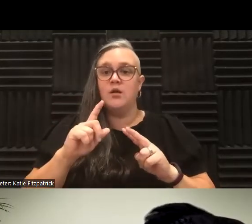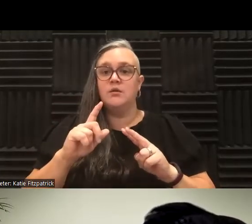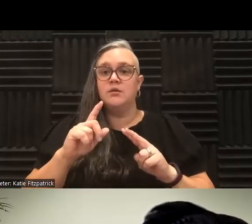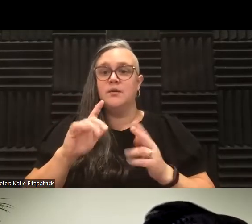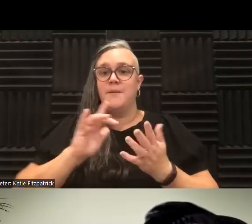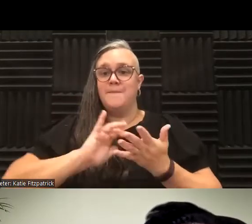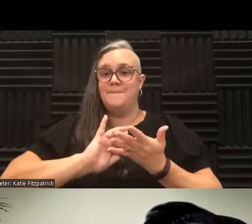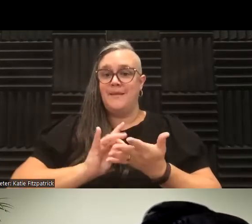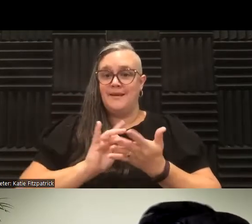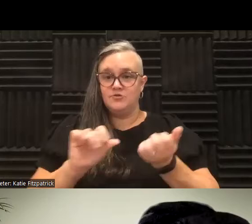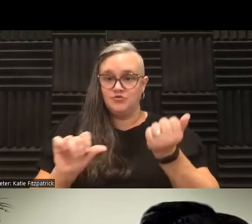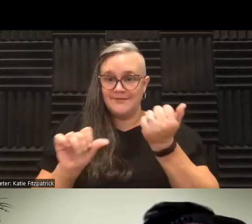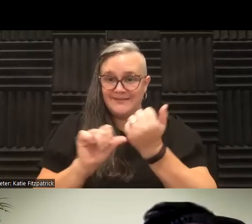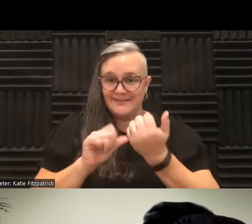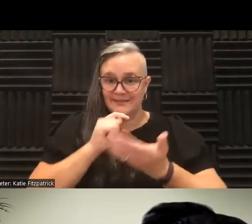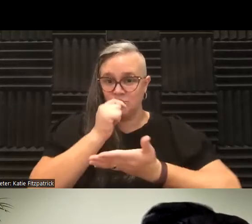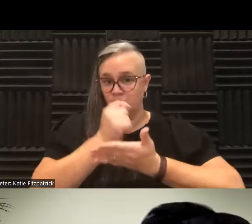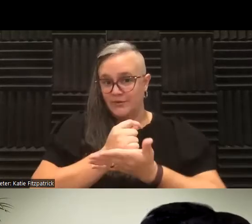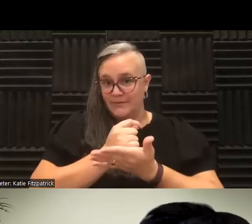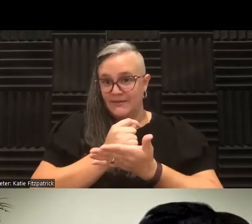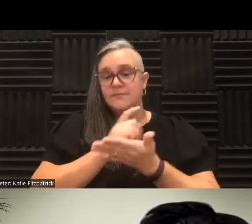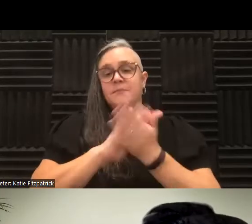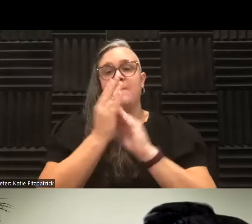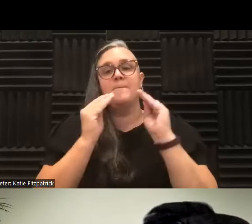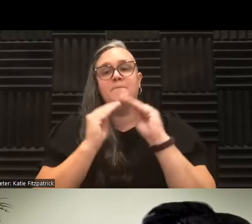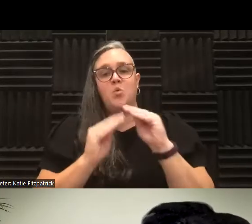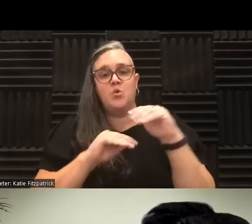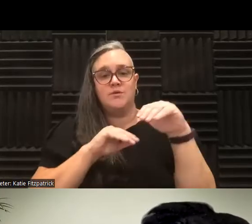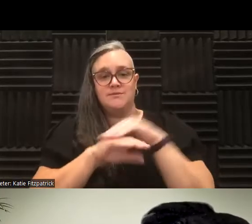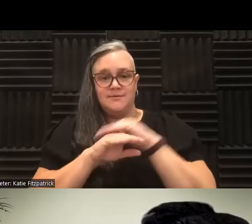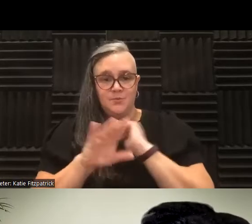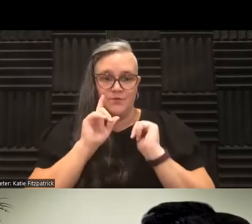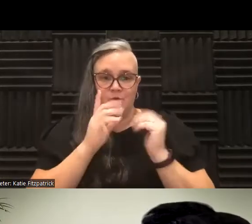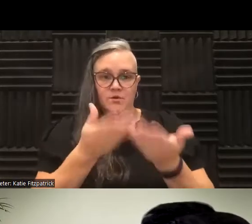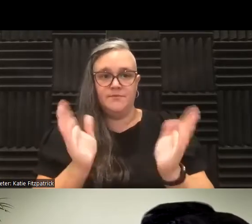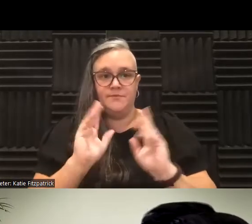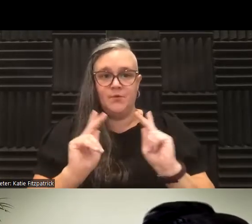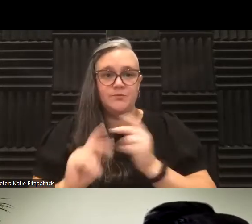medication assisted treatment more accessible for folks.